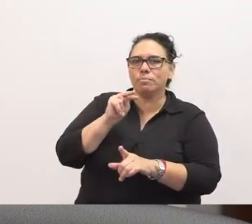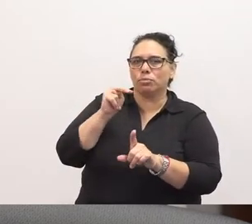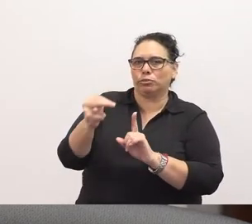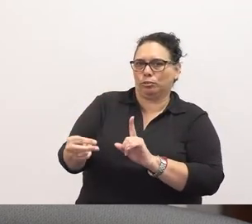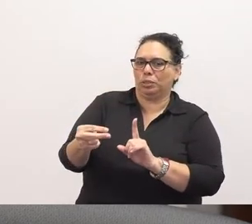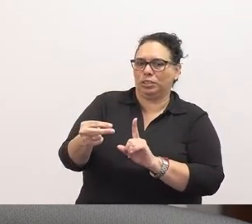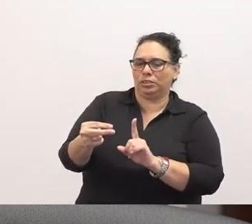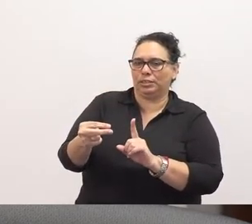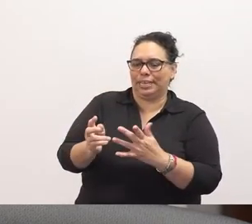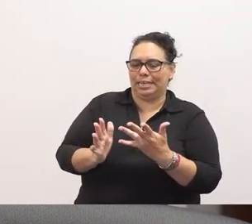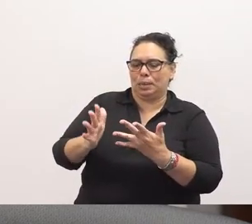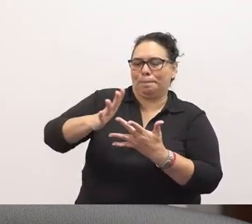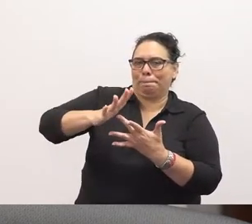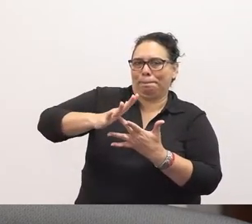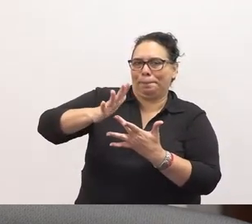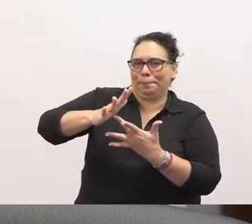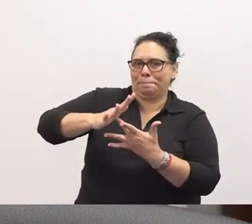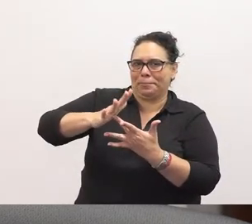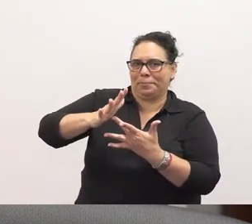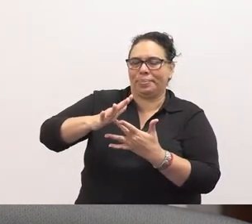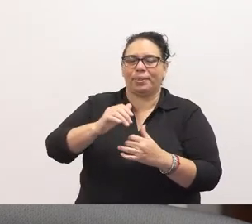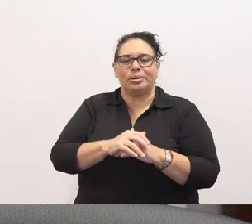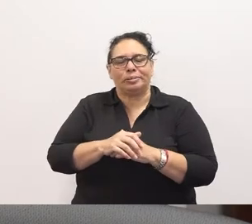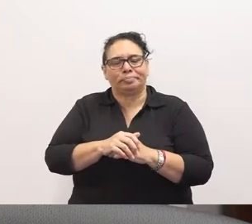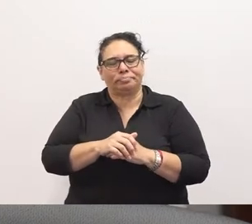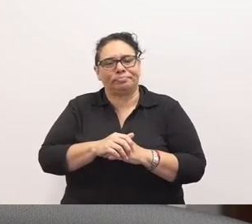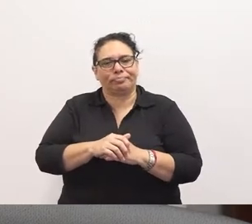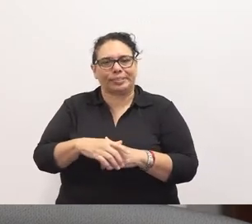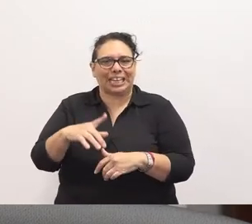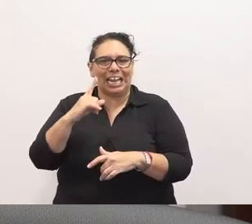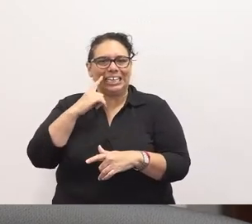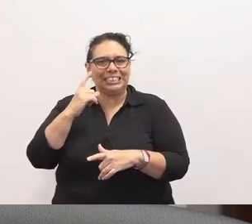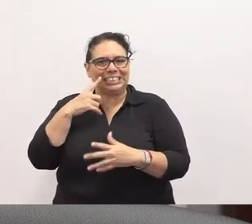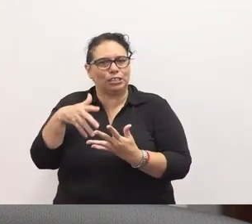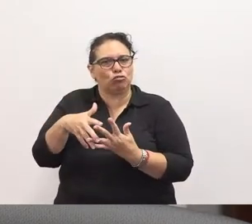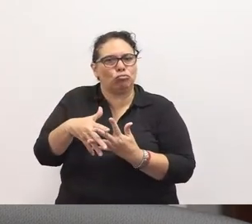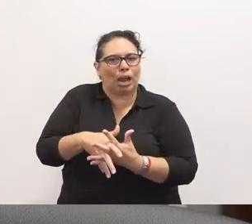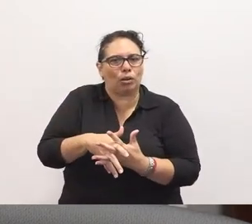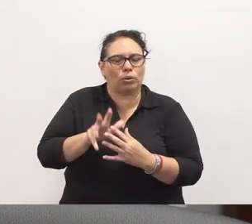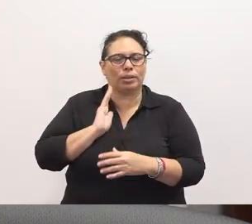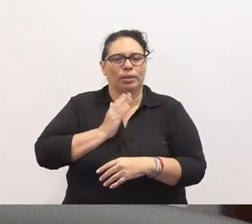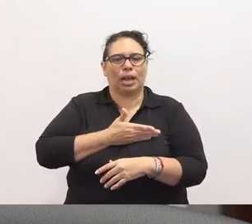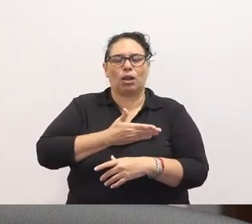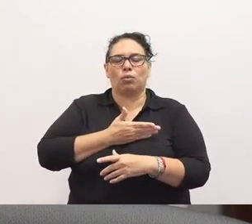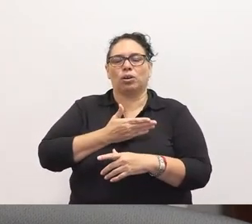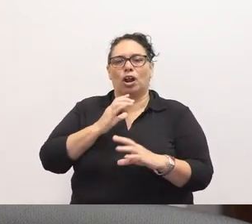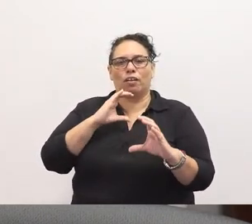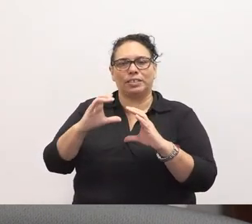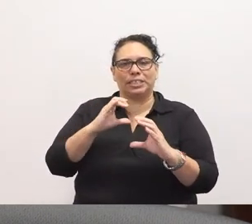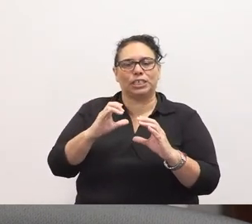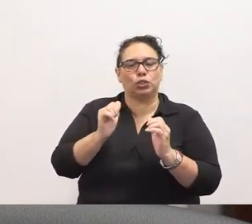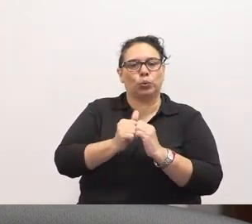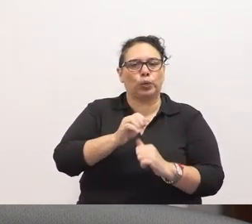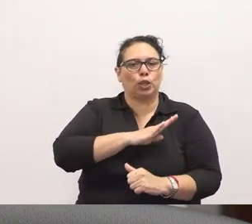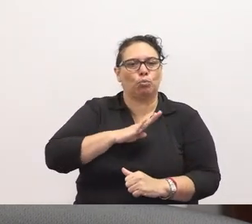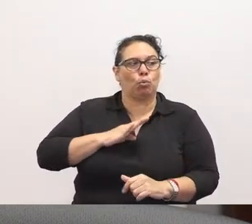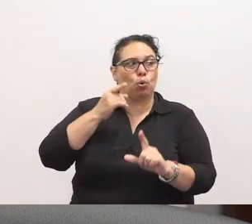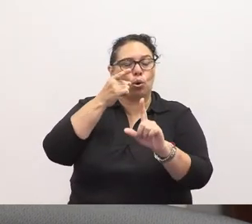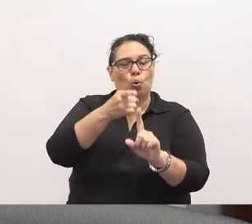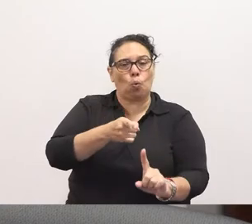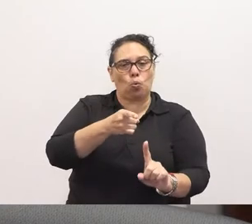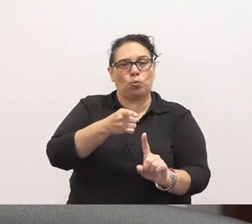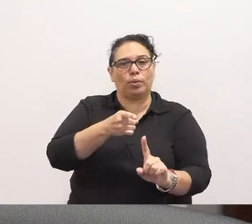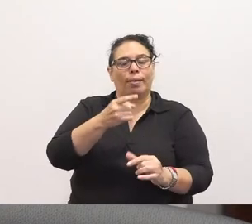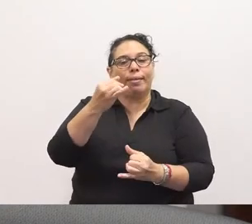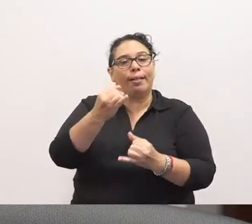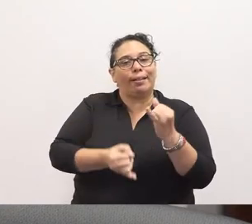as 10th graders with us. I think it grounded our conversation, Mr. Miller, around board goals as well. And